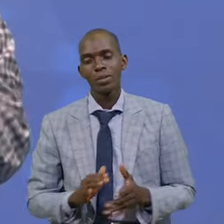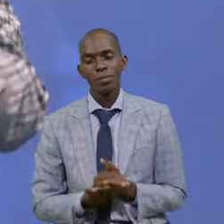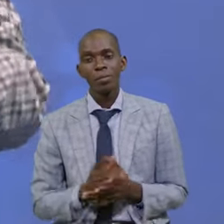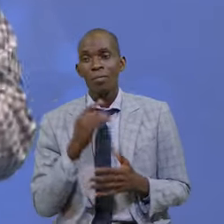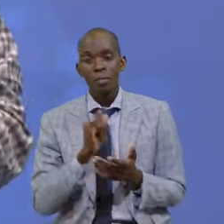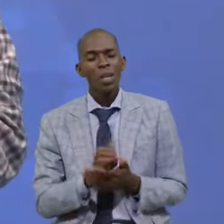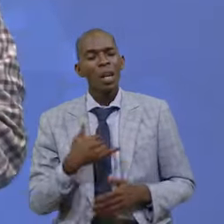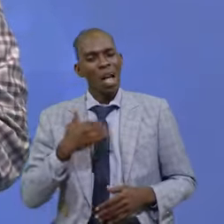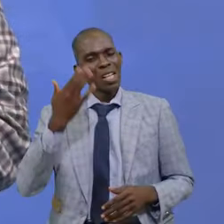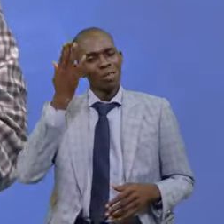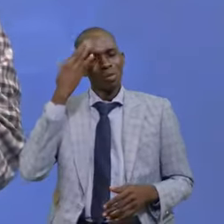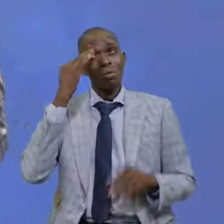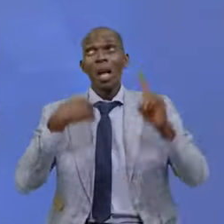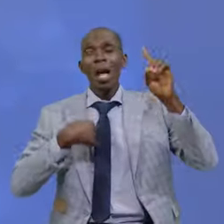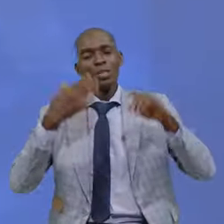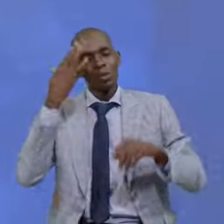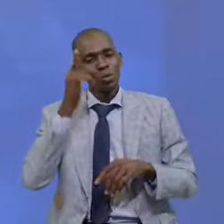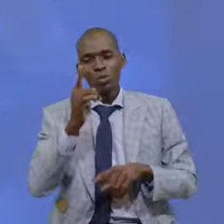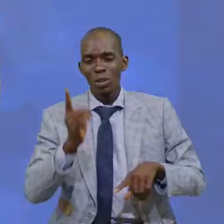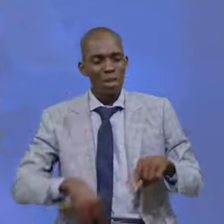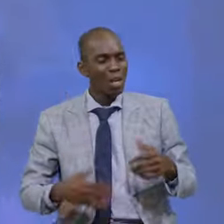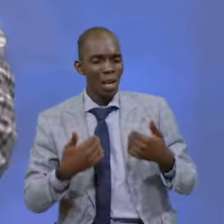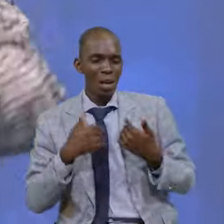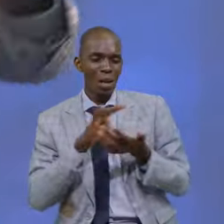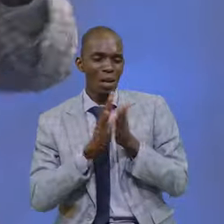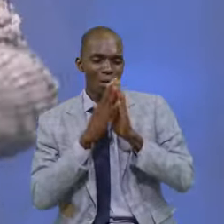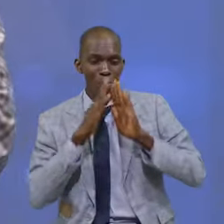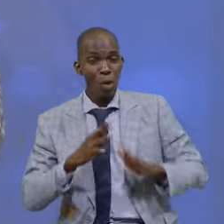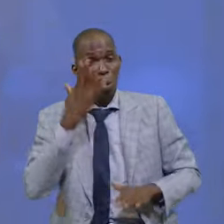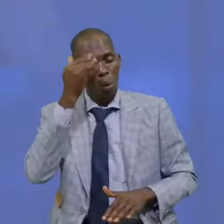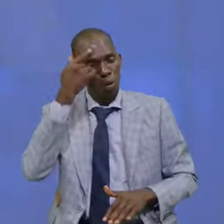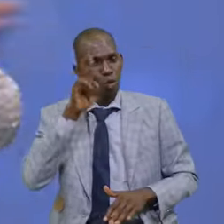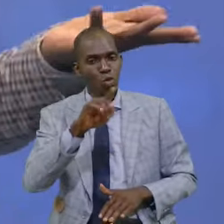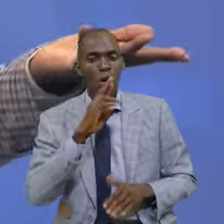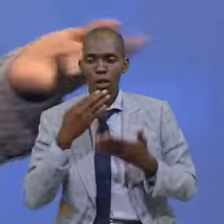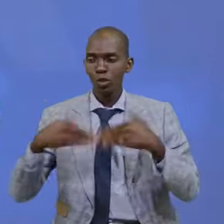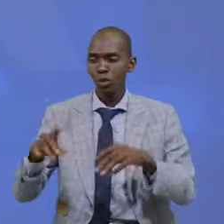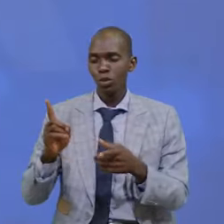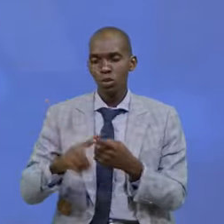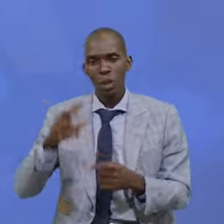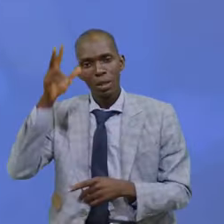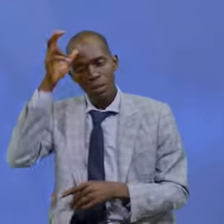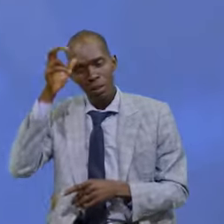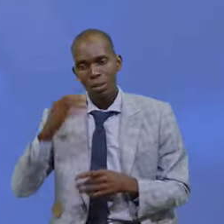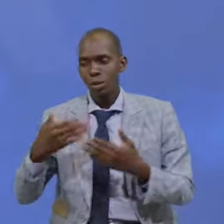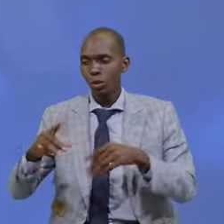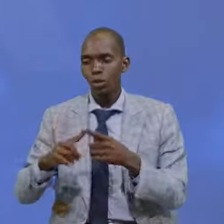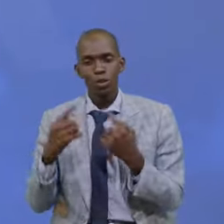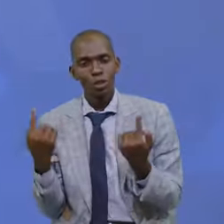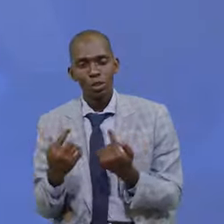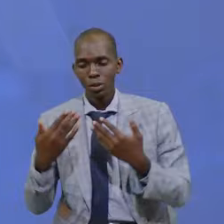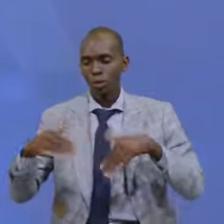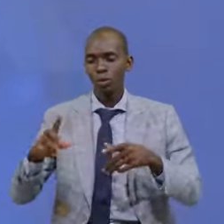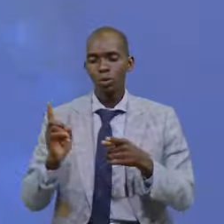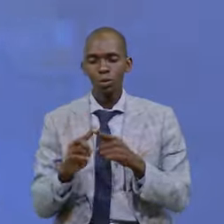peace when you are sold to Satan, when you are sold in slavery, when you are sold to sin, when you are sold to